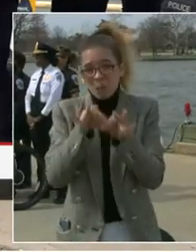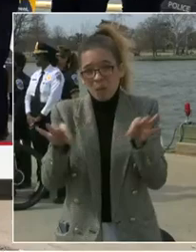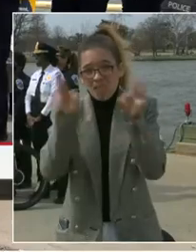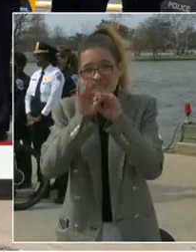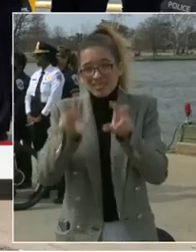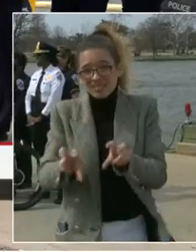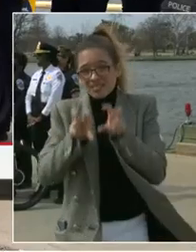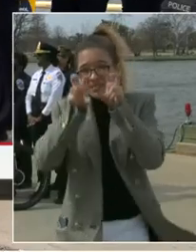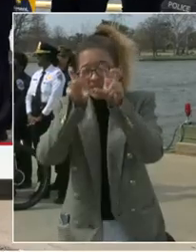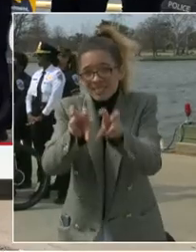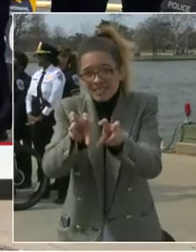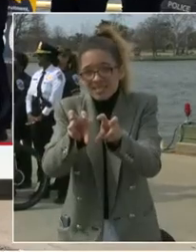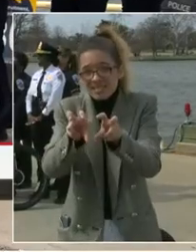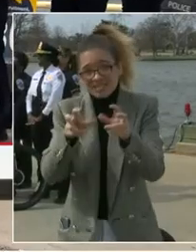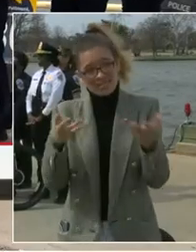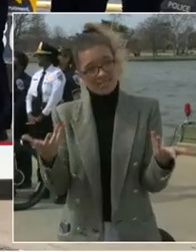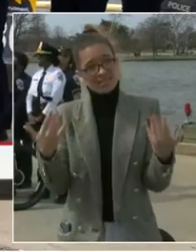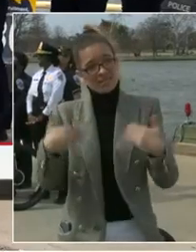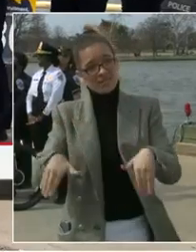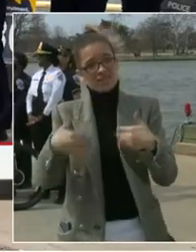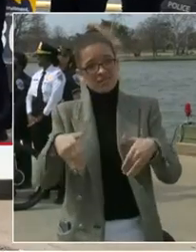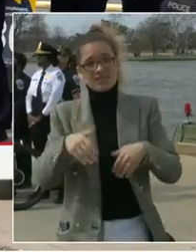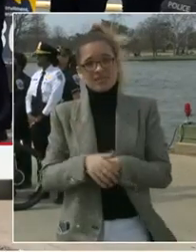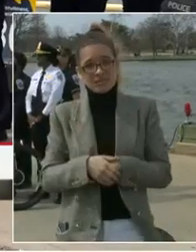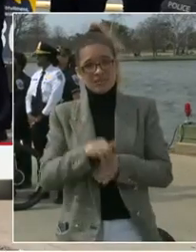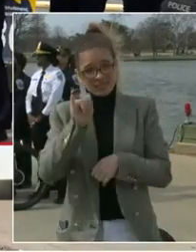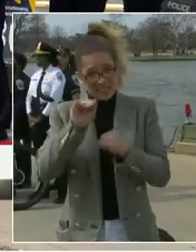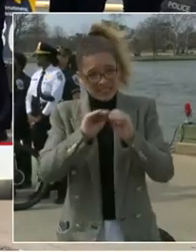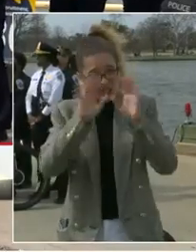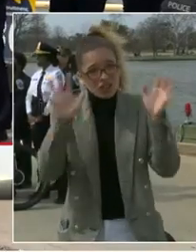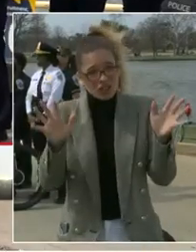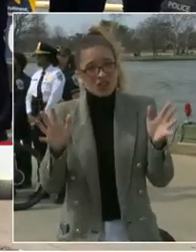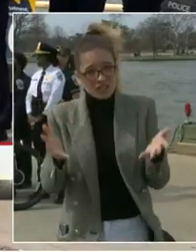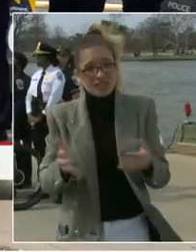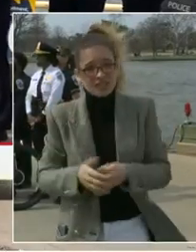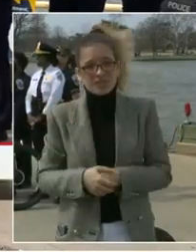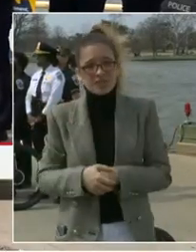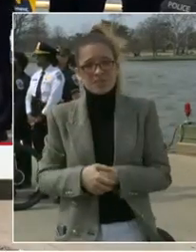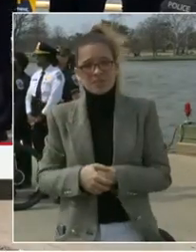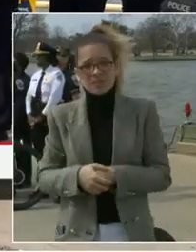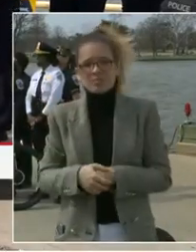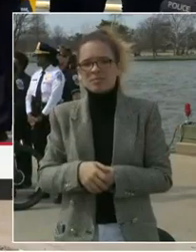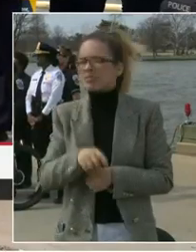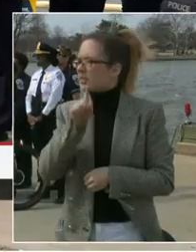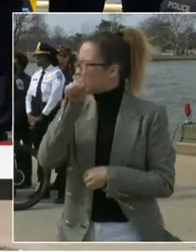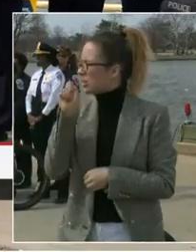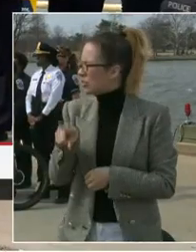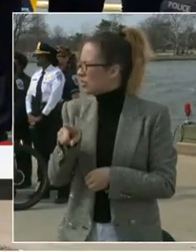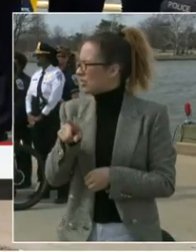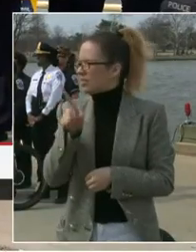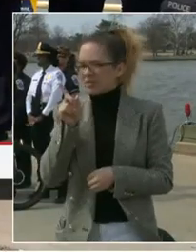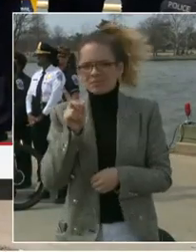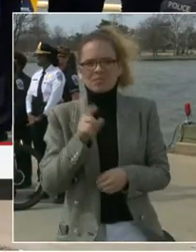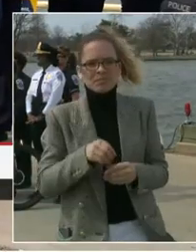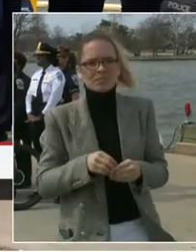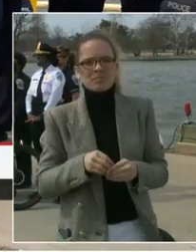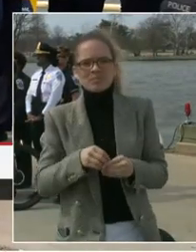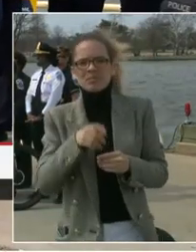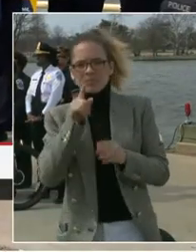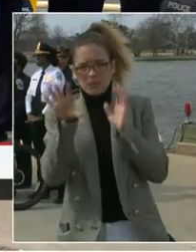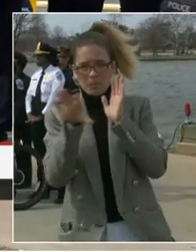If I could follow up, Chief, when you were appointed Chief, nominated Chief, the